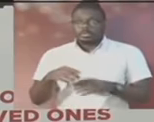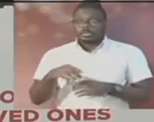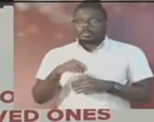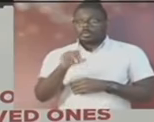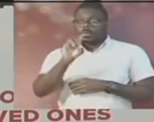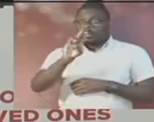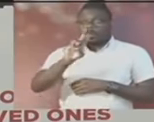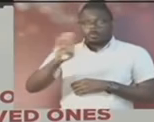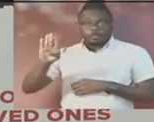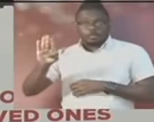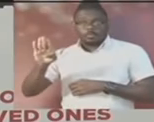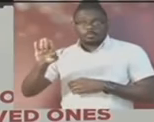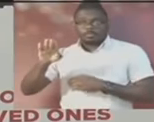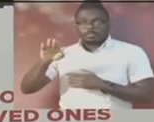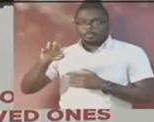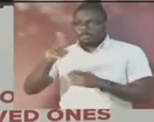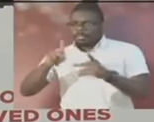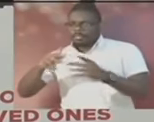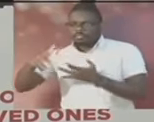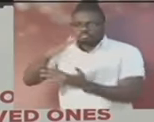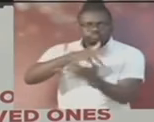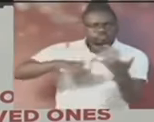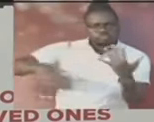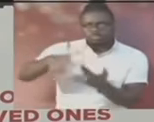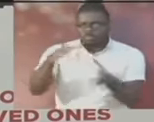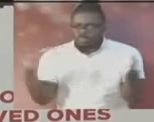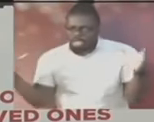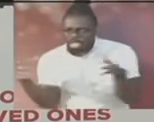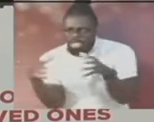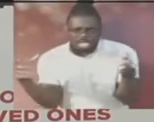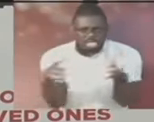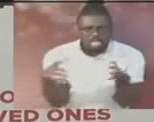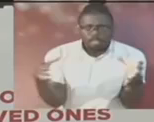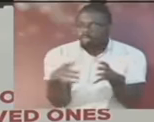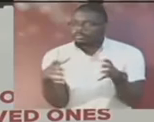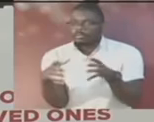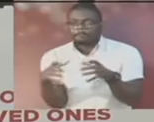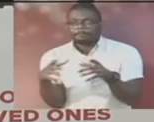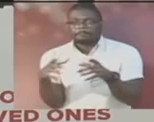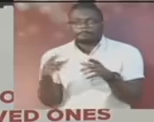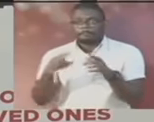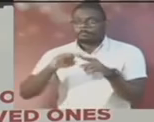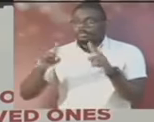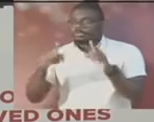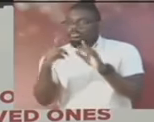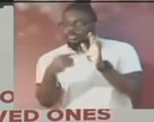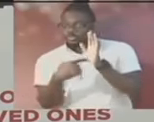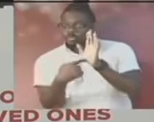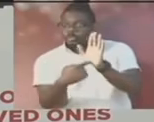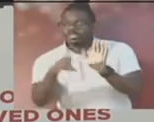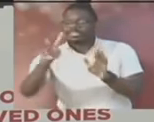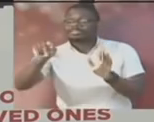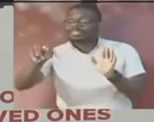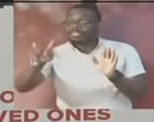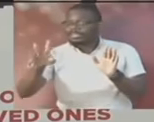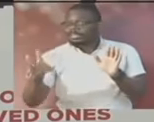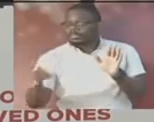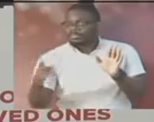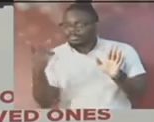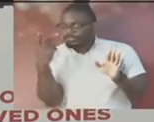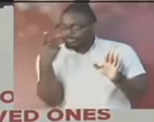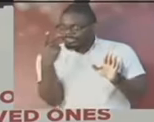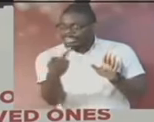the improper use of face masks, and this was aired on mainstream media. This is not hearsay. We